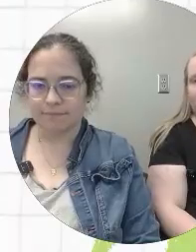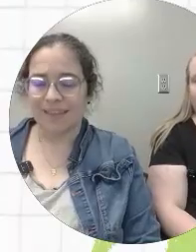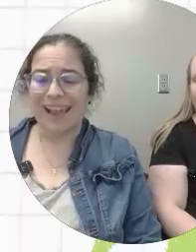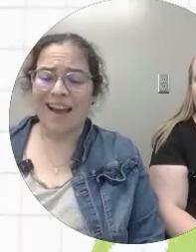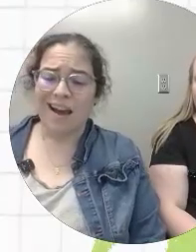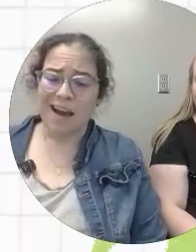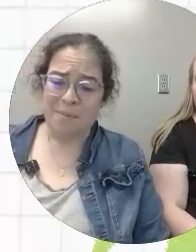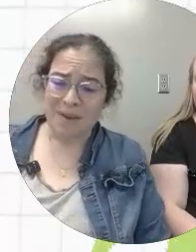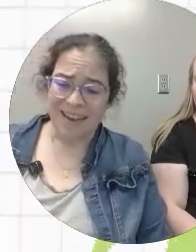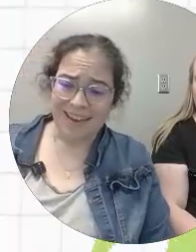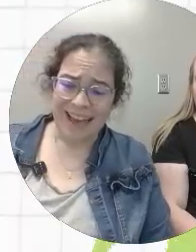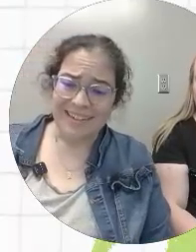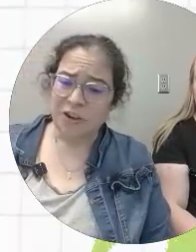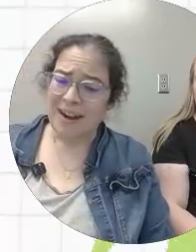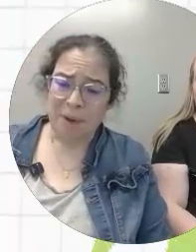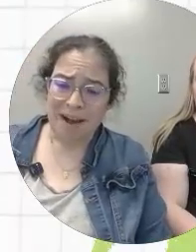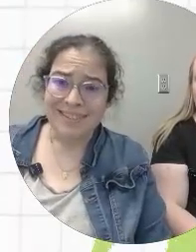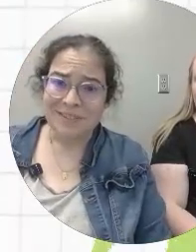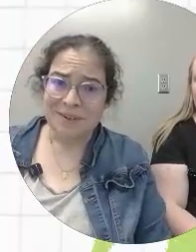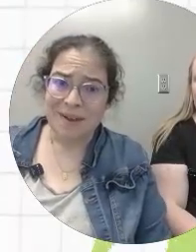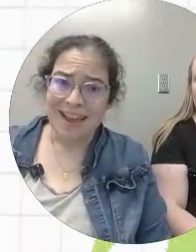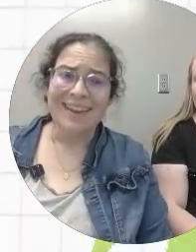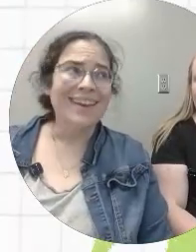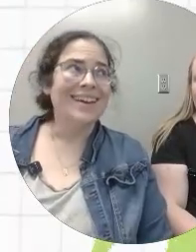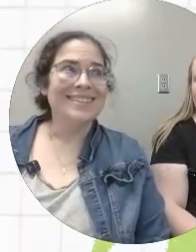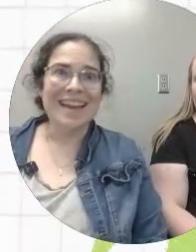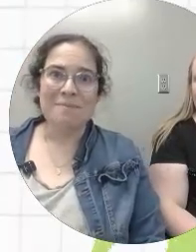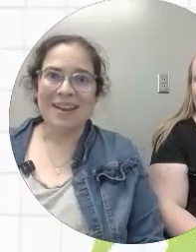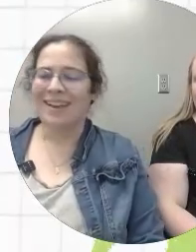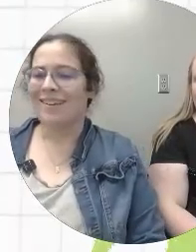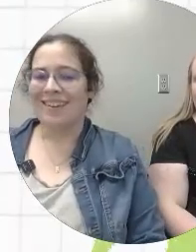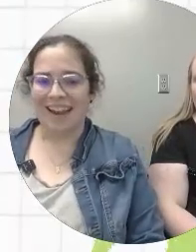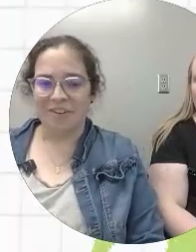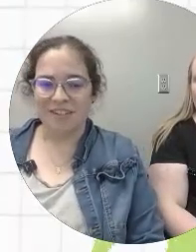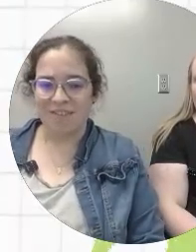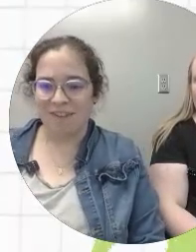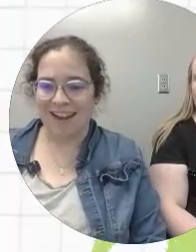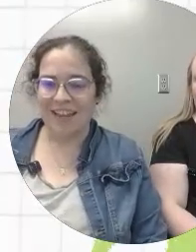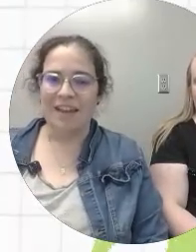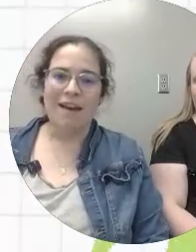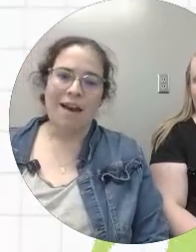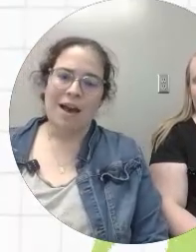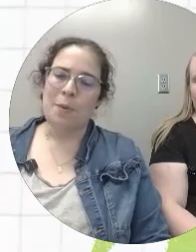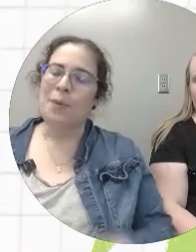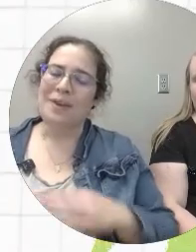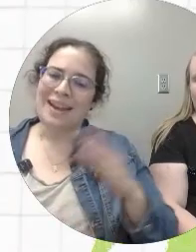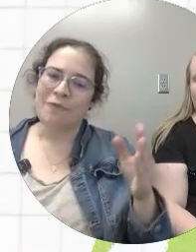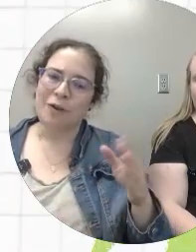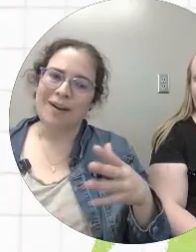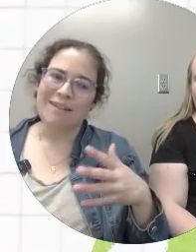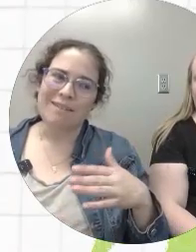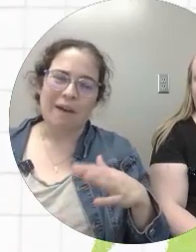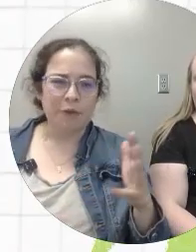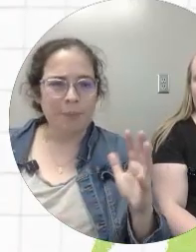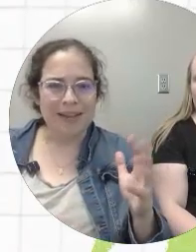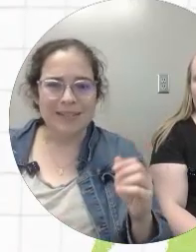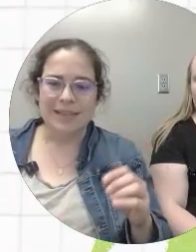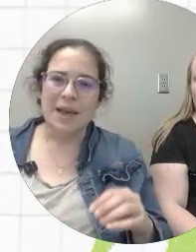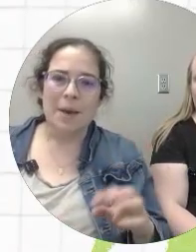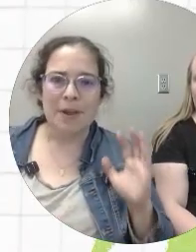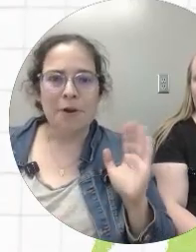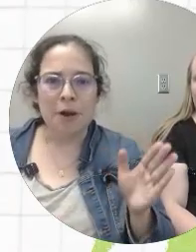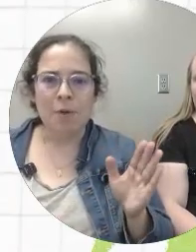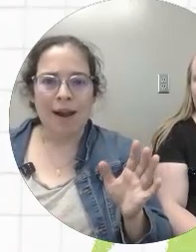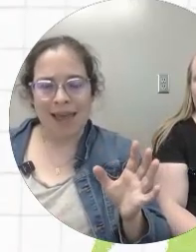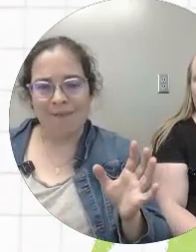to 10. Yeah, go ahead and pause this real quick. Take a minute, get it yourself ready. We won't need it for a few